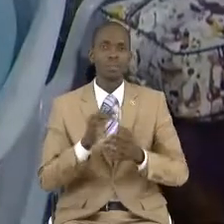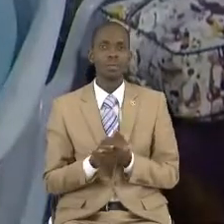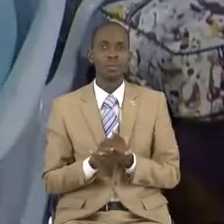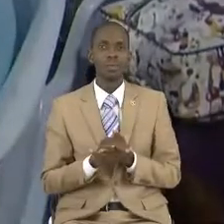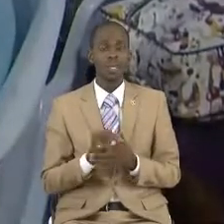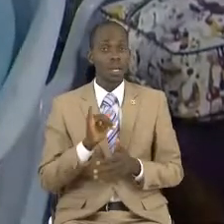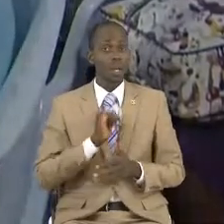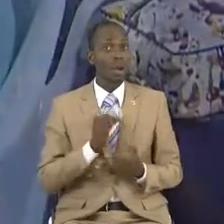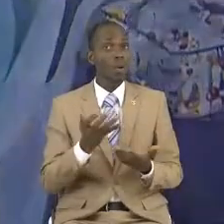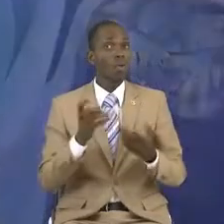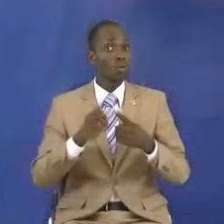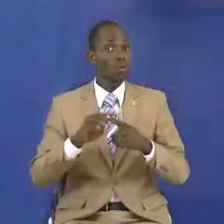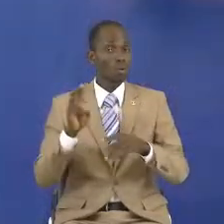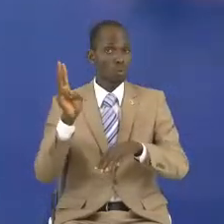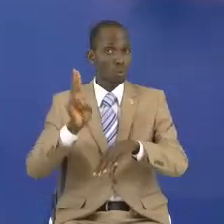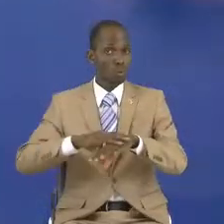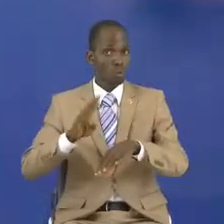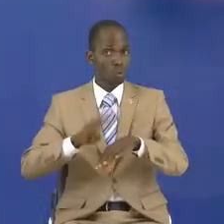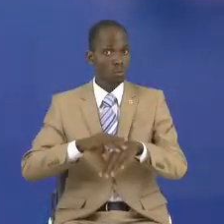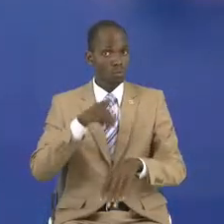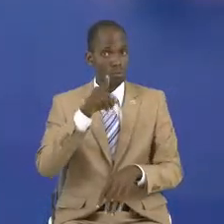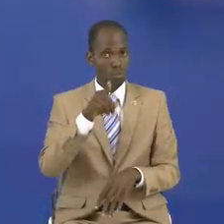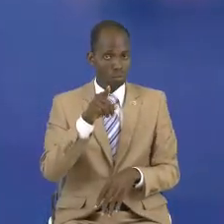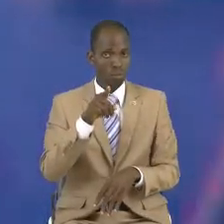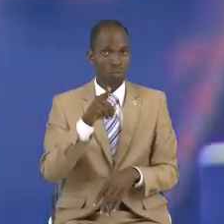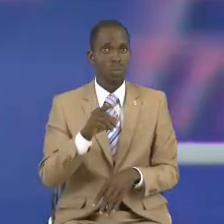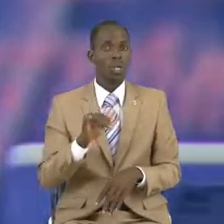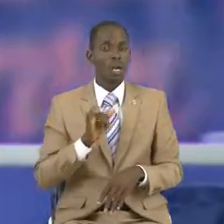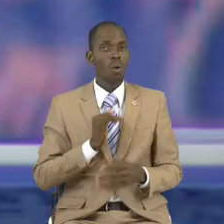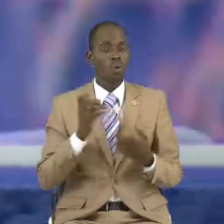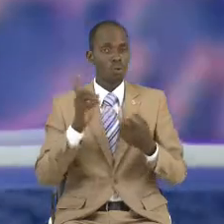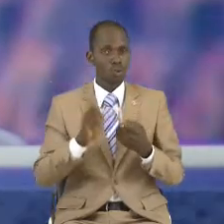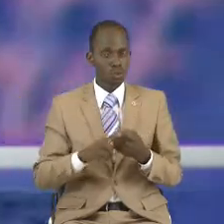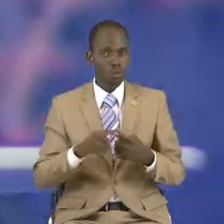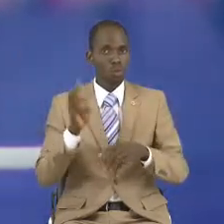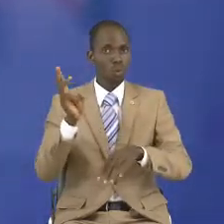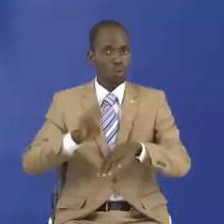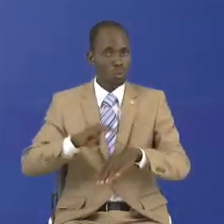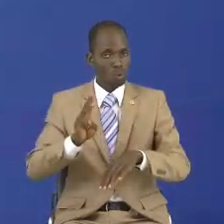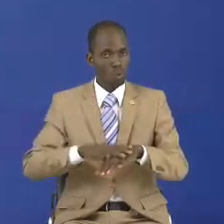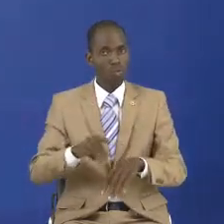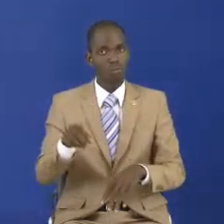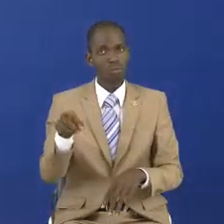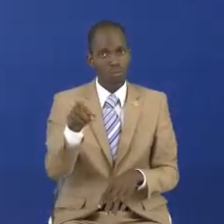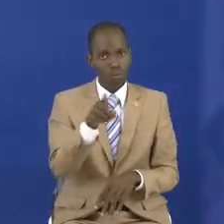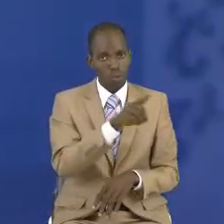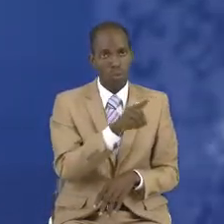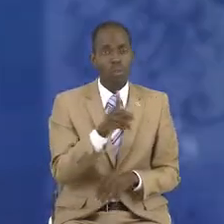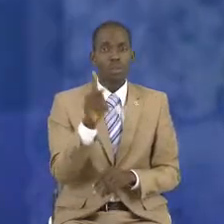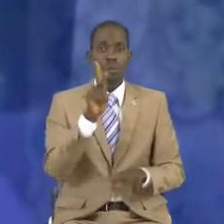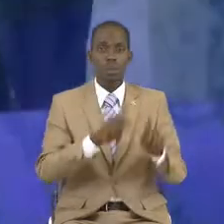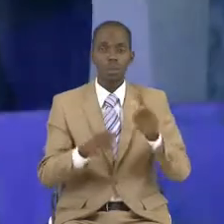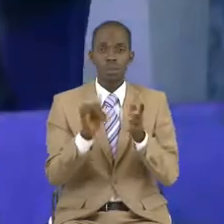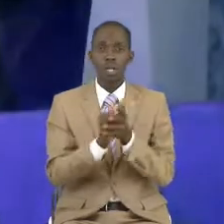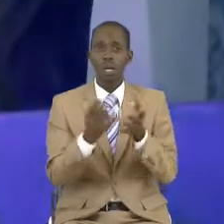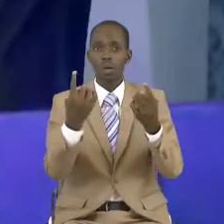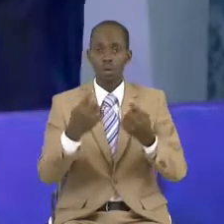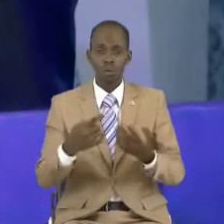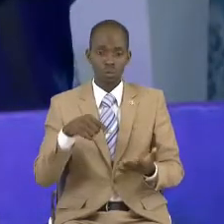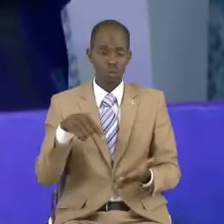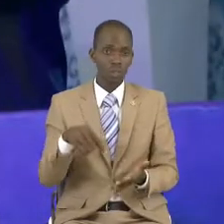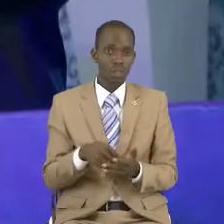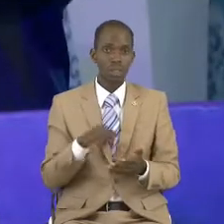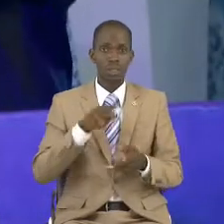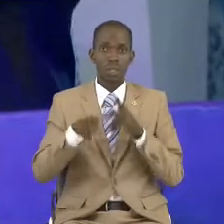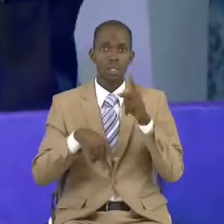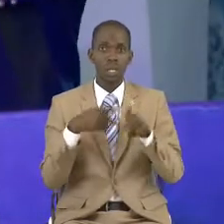you i want to sound a lot of warning there are people that come to meet us like this and they say